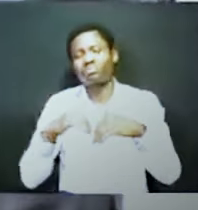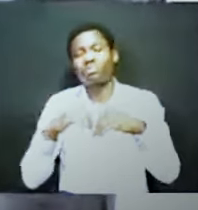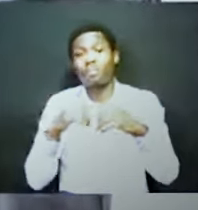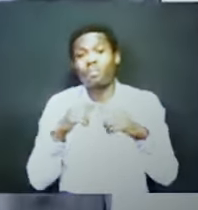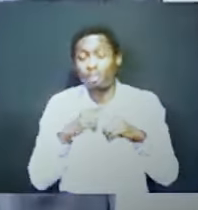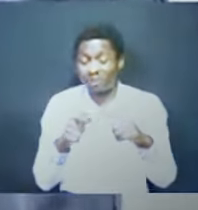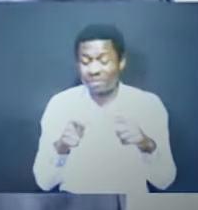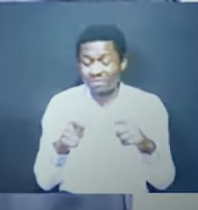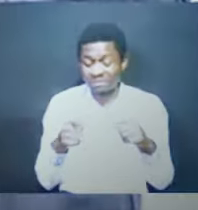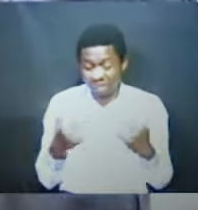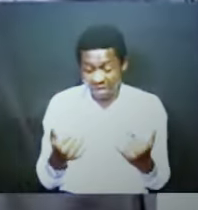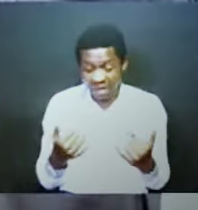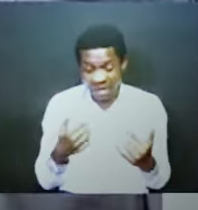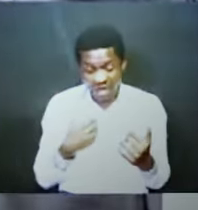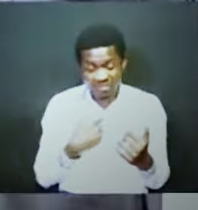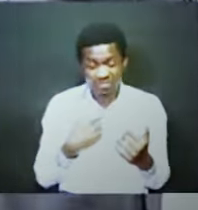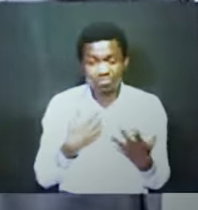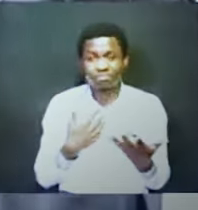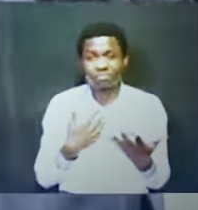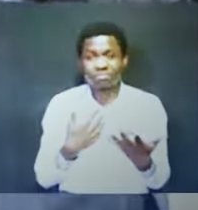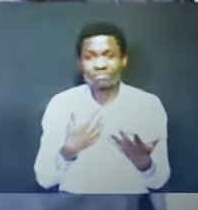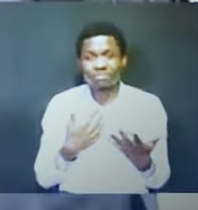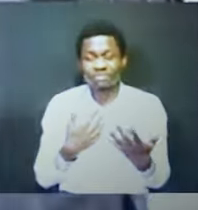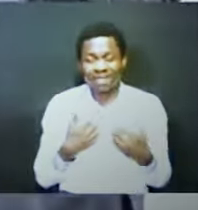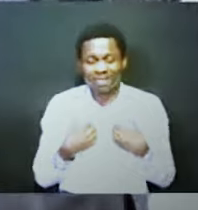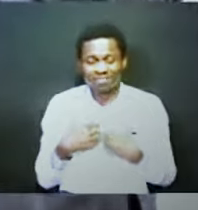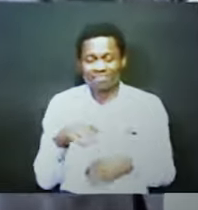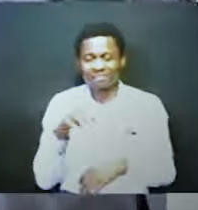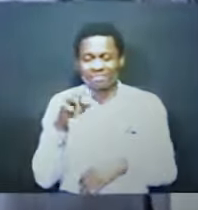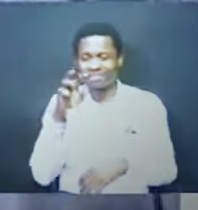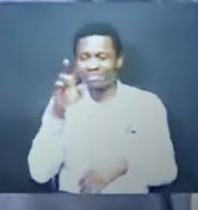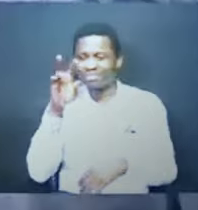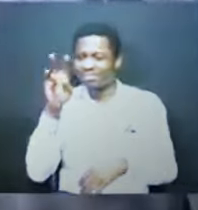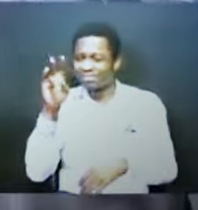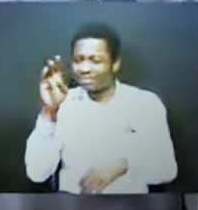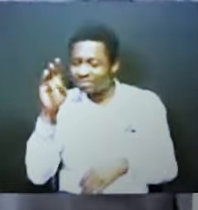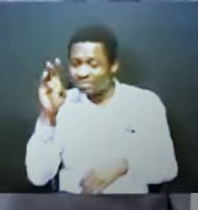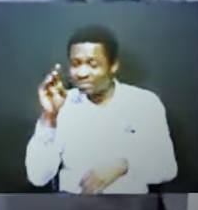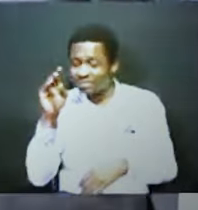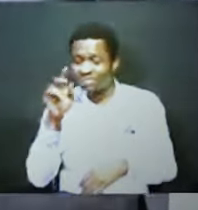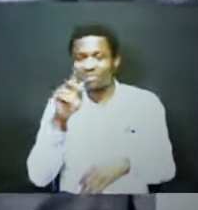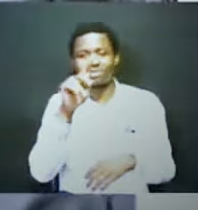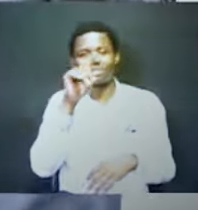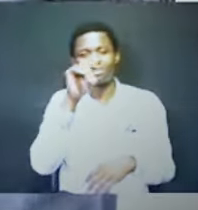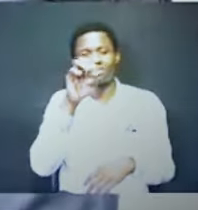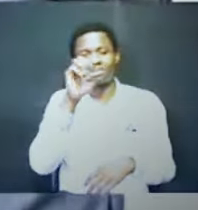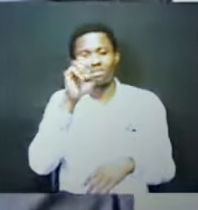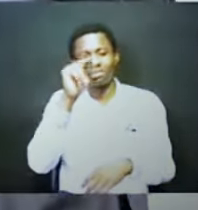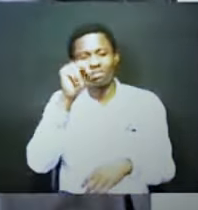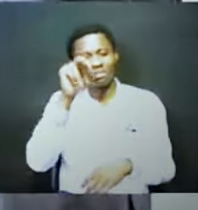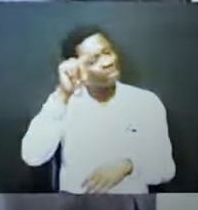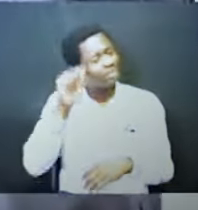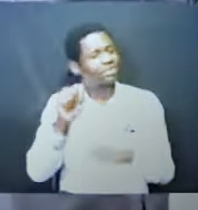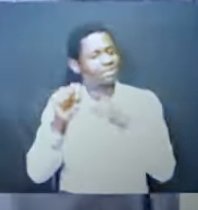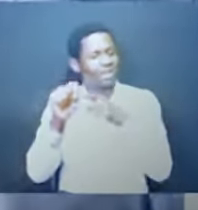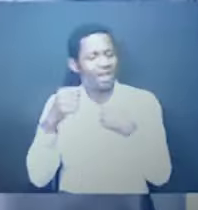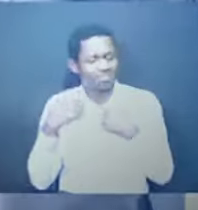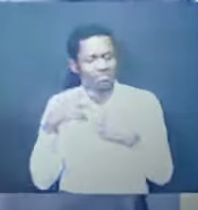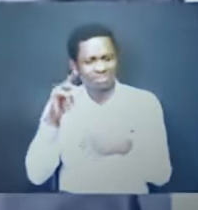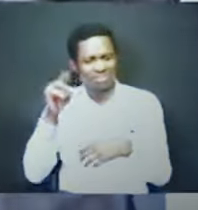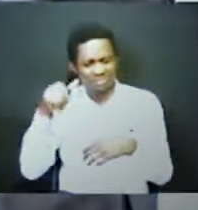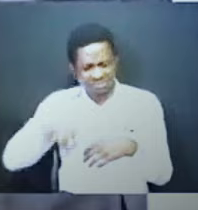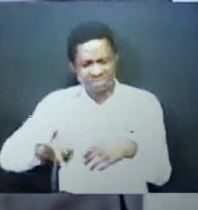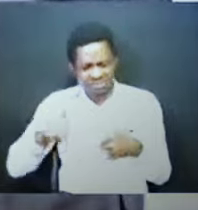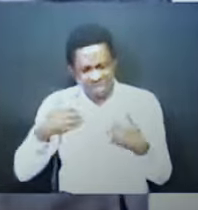But as of now, there are 17 tents. When we call tents, because they lived in tents, their